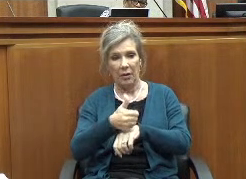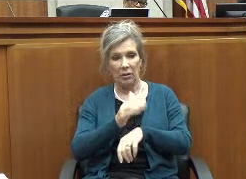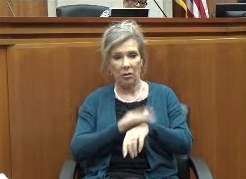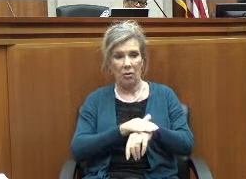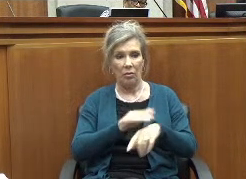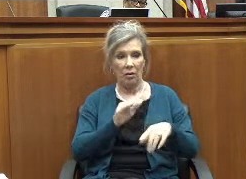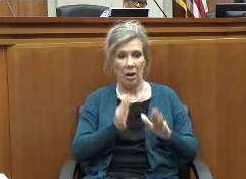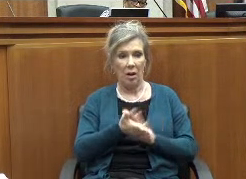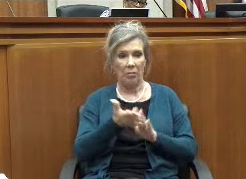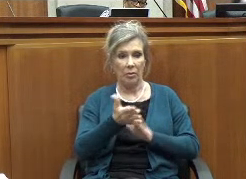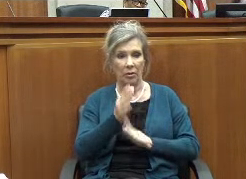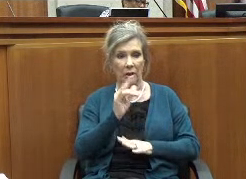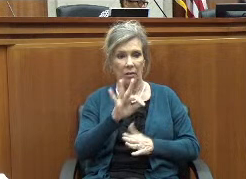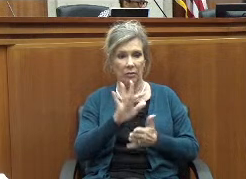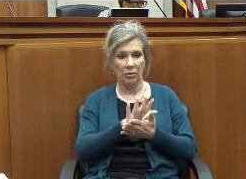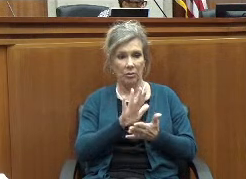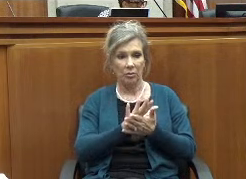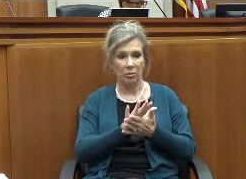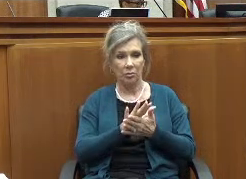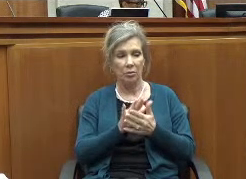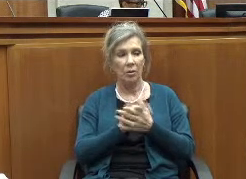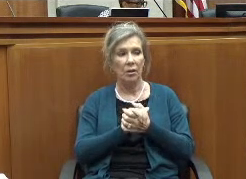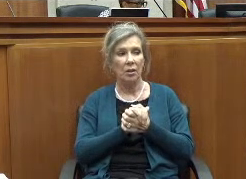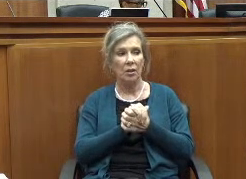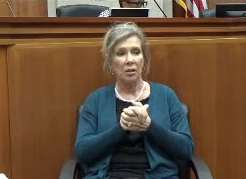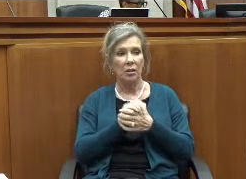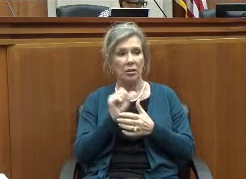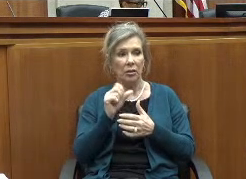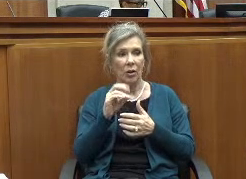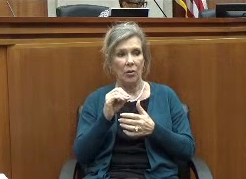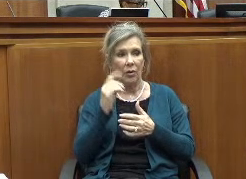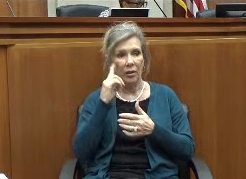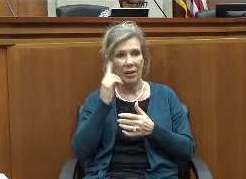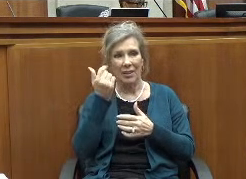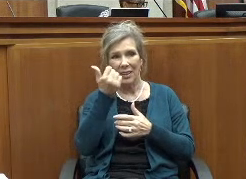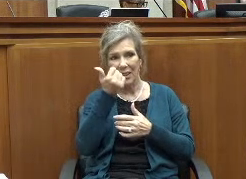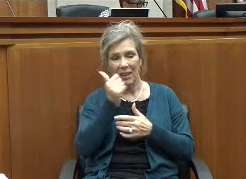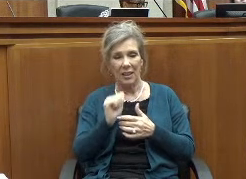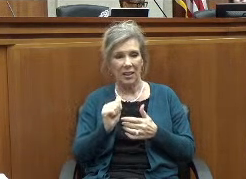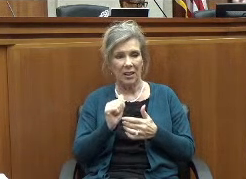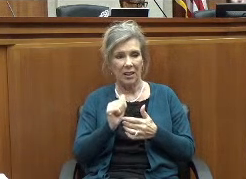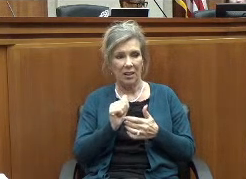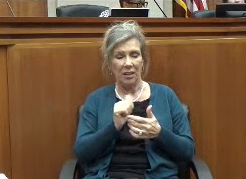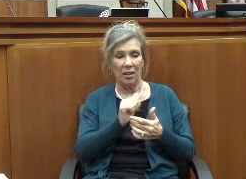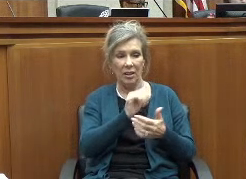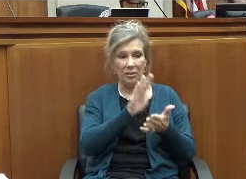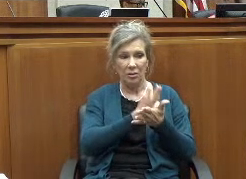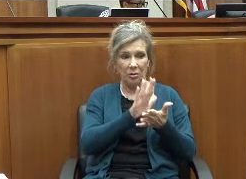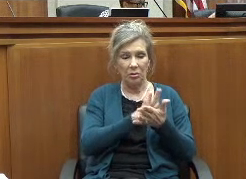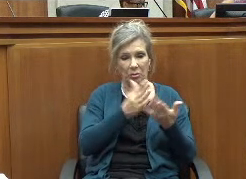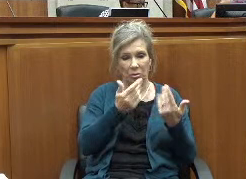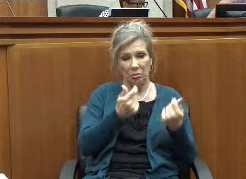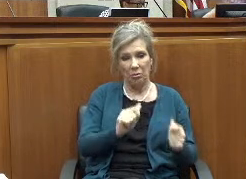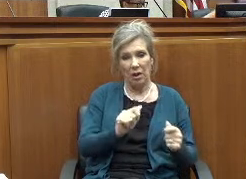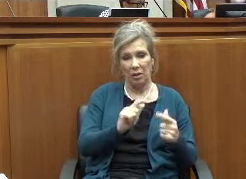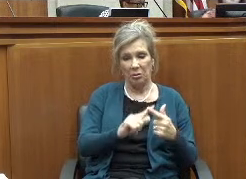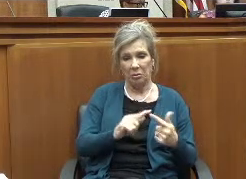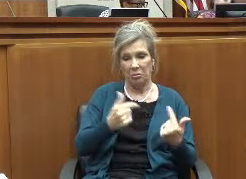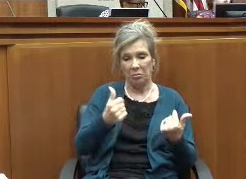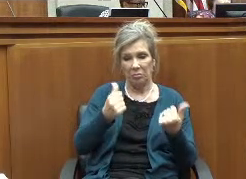of the family. So I think that any attempt from a school to deny access,